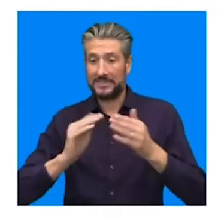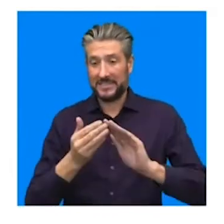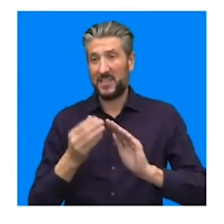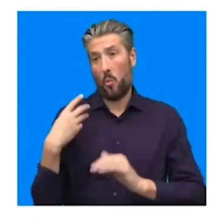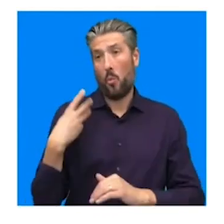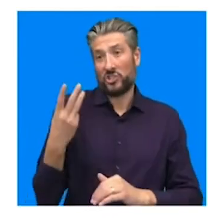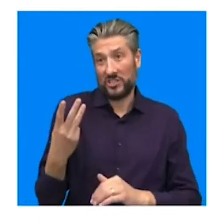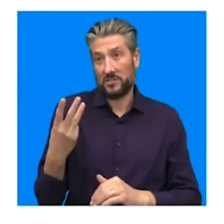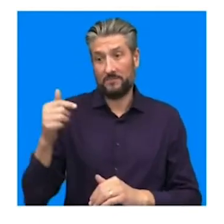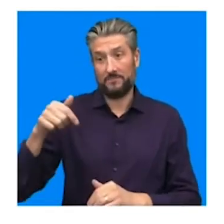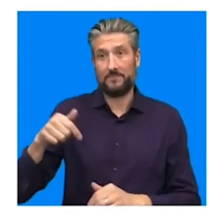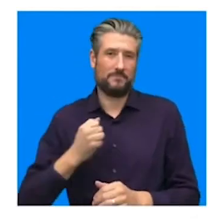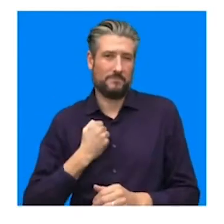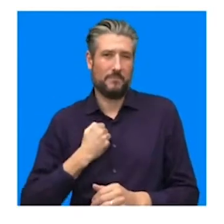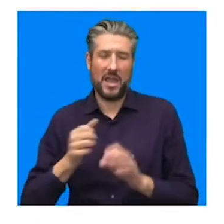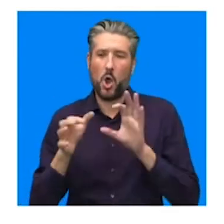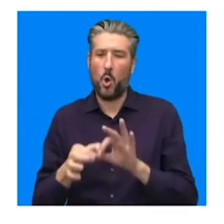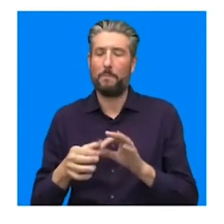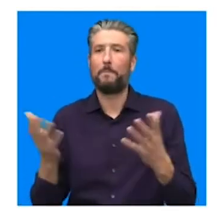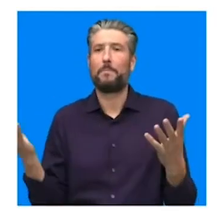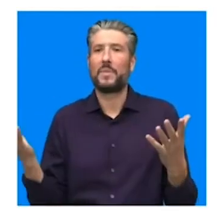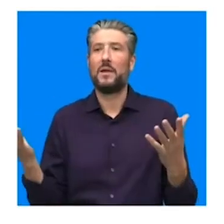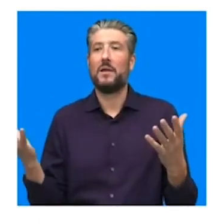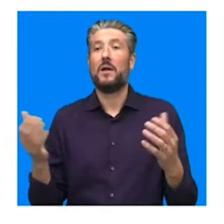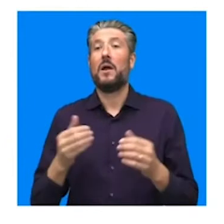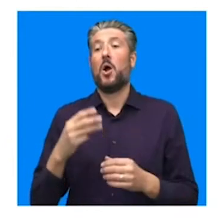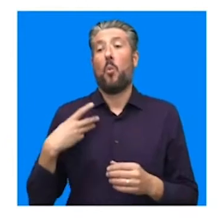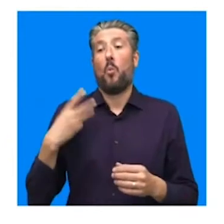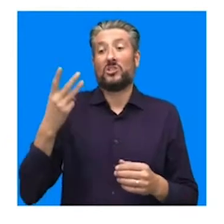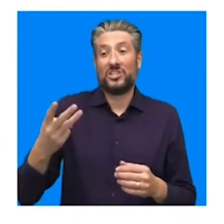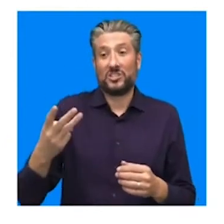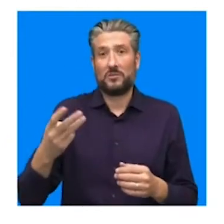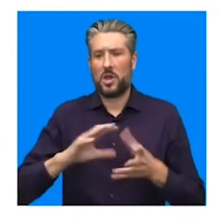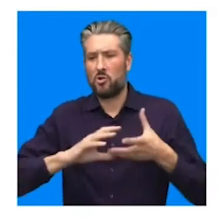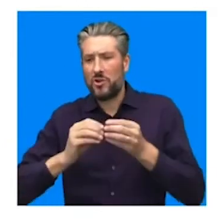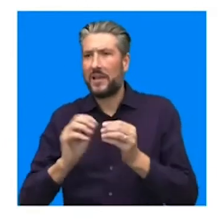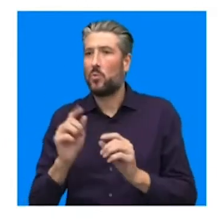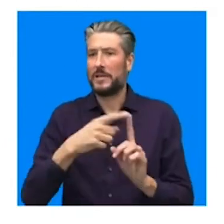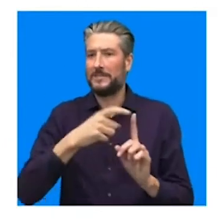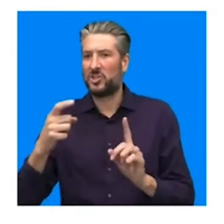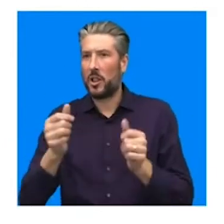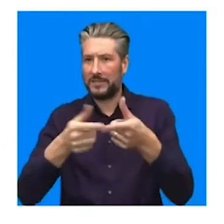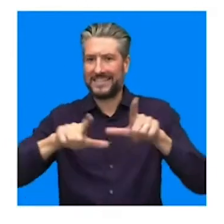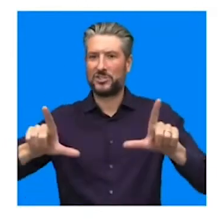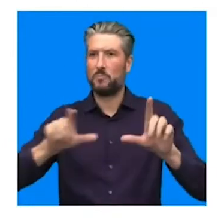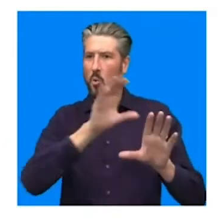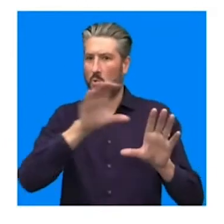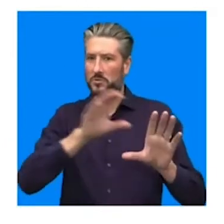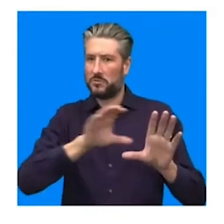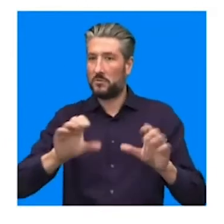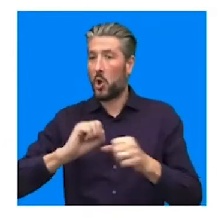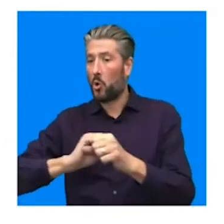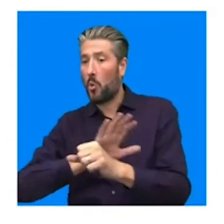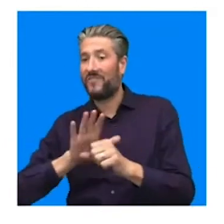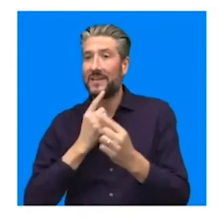is when the pandemic started here, the city of Washington created a digital dashboard for COVID. Every day you can get up and